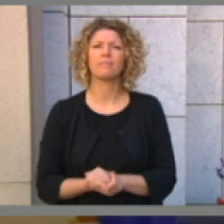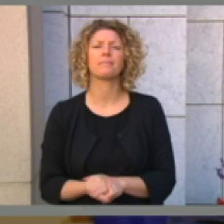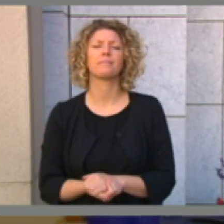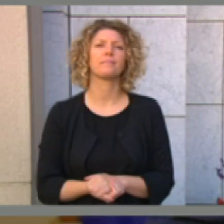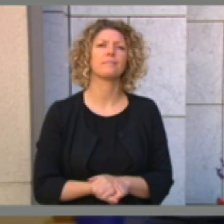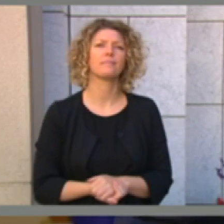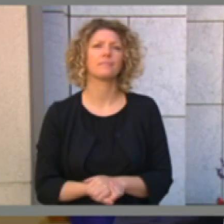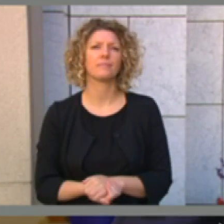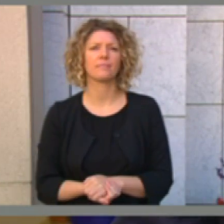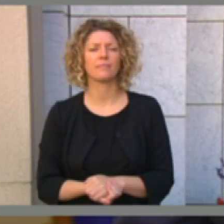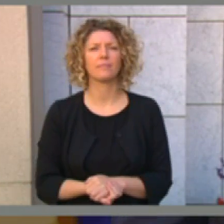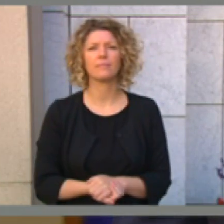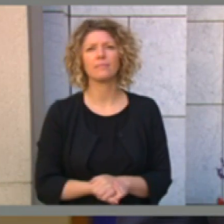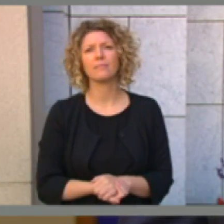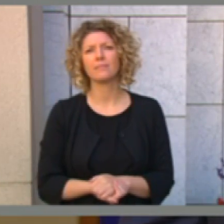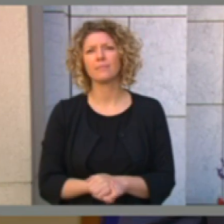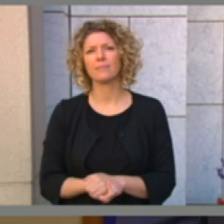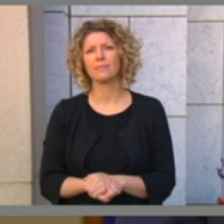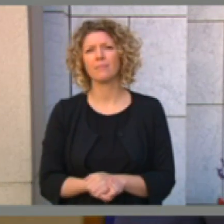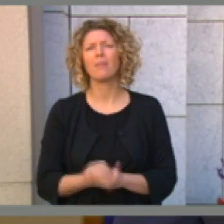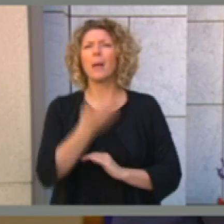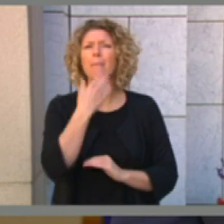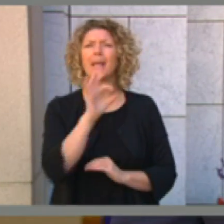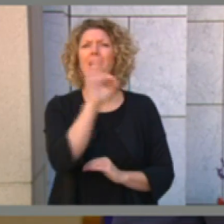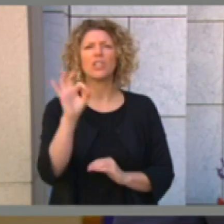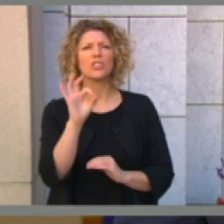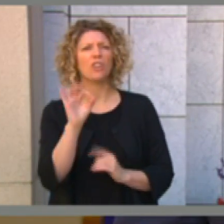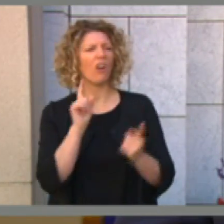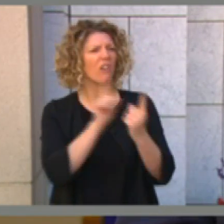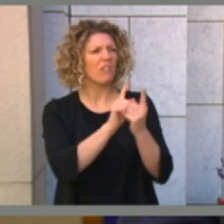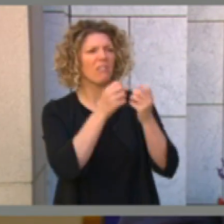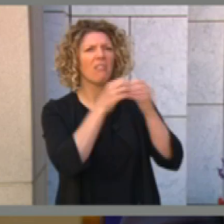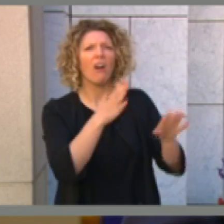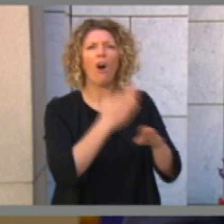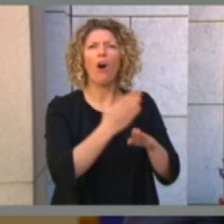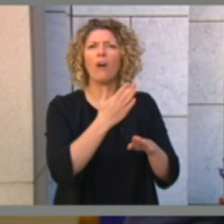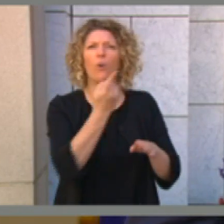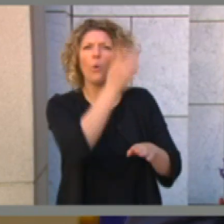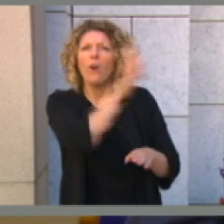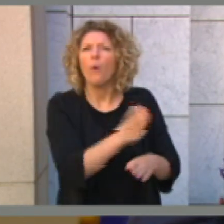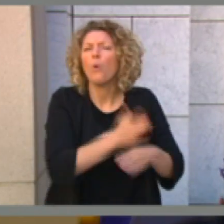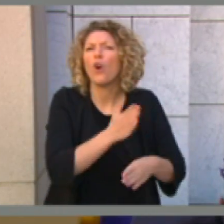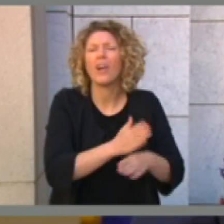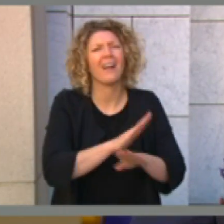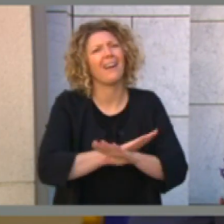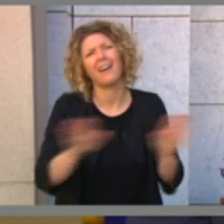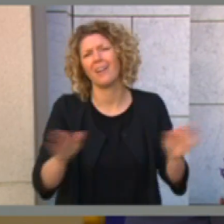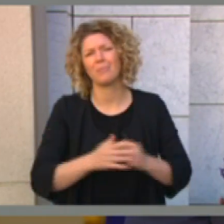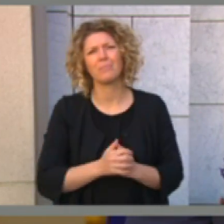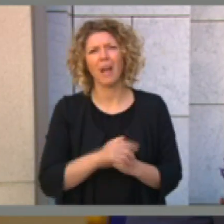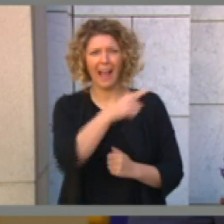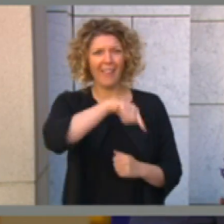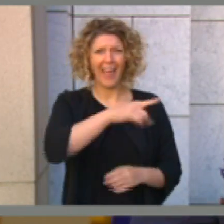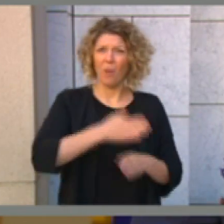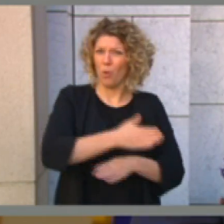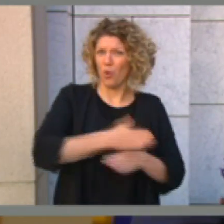Also, do not abuse staff. We're all in this together. People are doing their jobs.